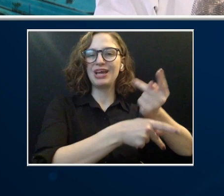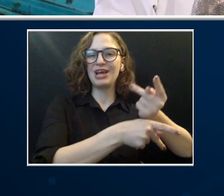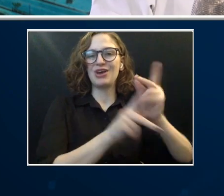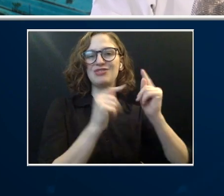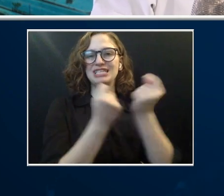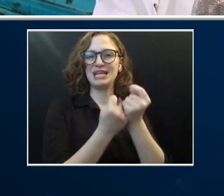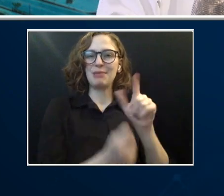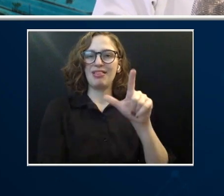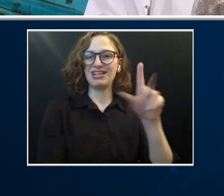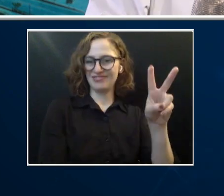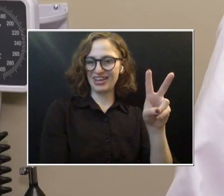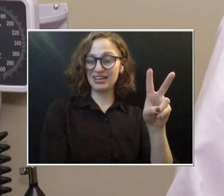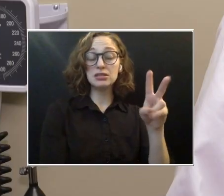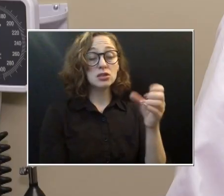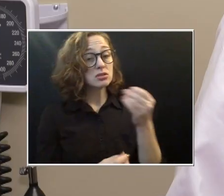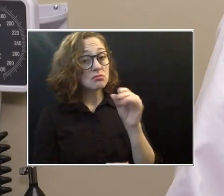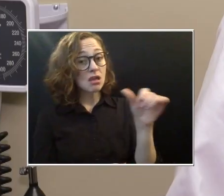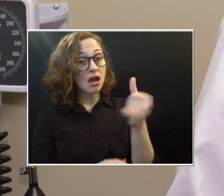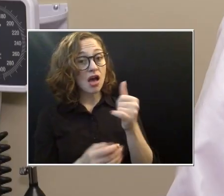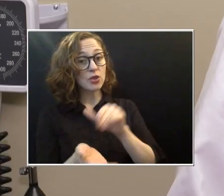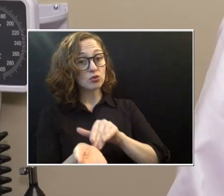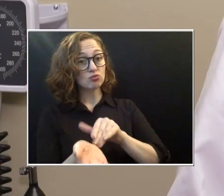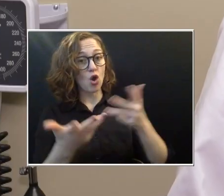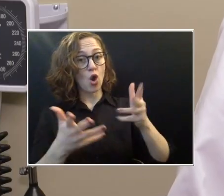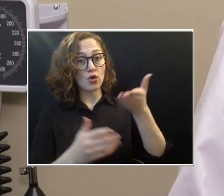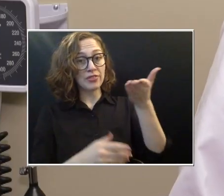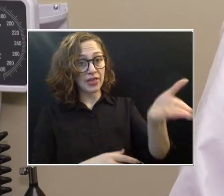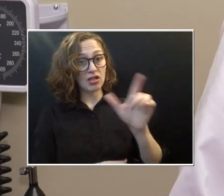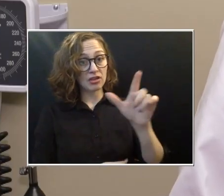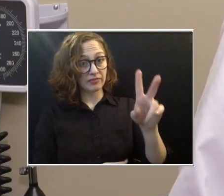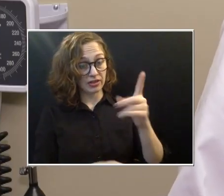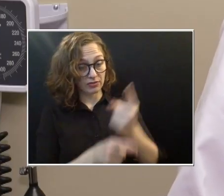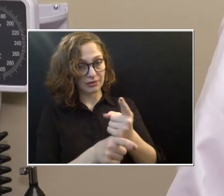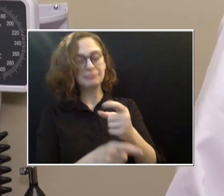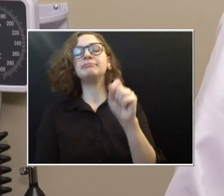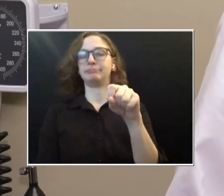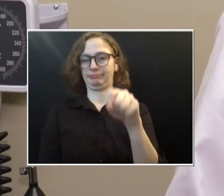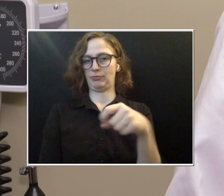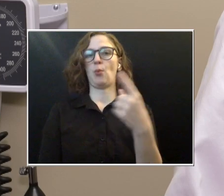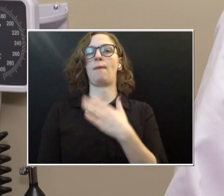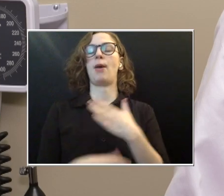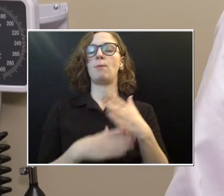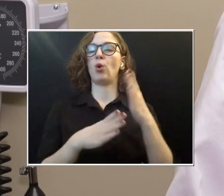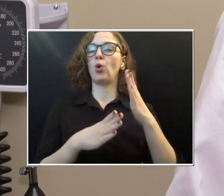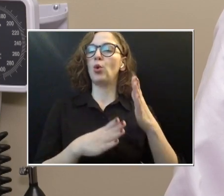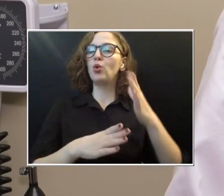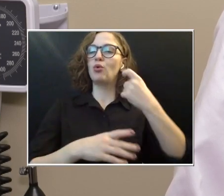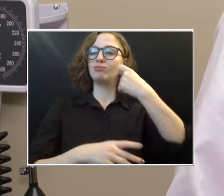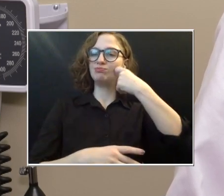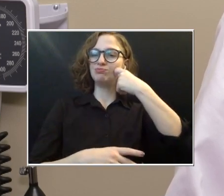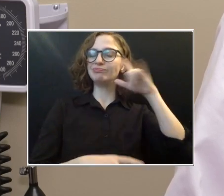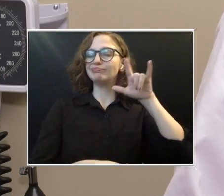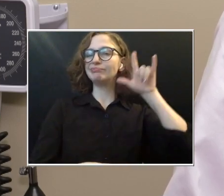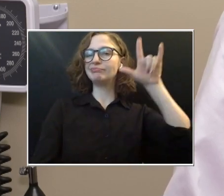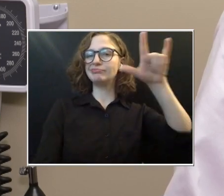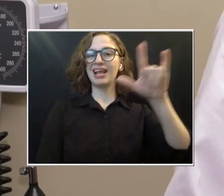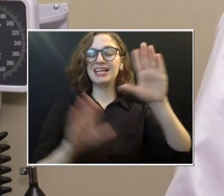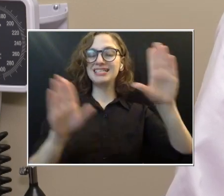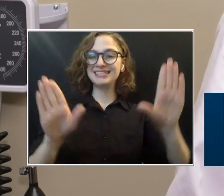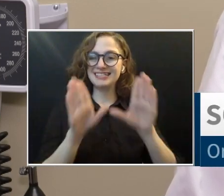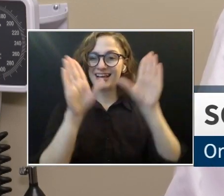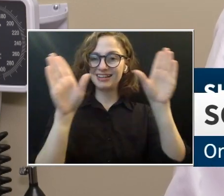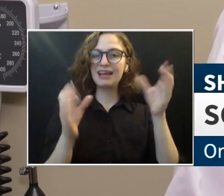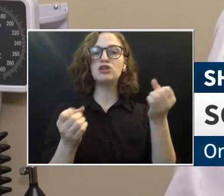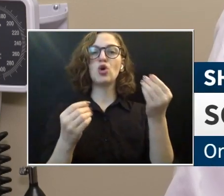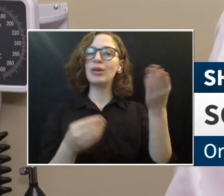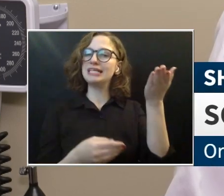Yeah, one of my partners, who's the head team orthopedic surgeon, Paul Schreppel, he flew out with the team on Sunday, and so he's there keeping an eye, and I'm looking after everybody